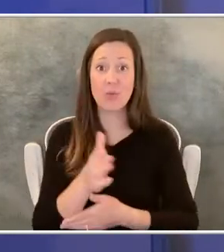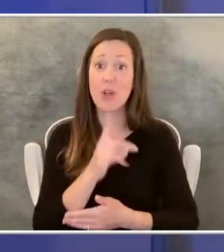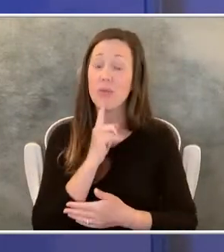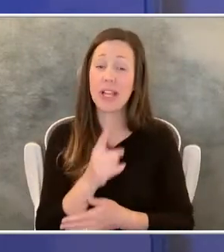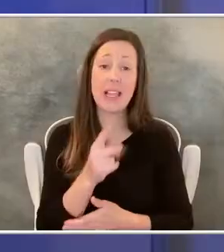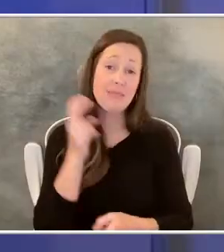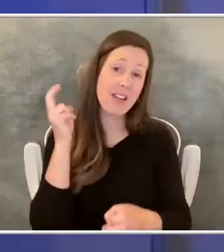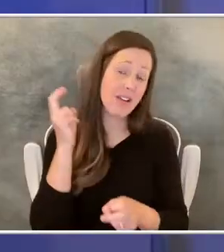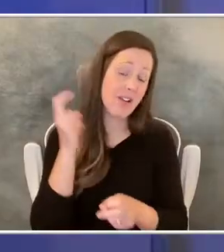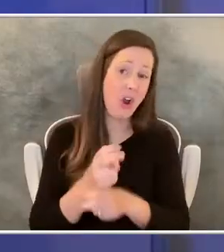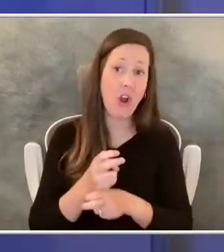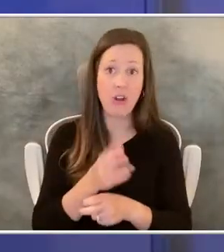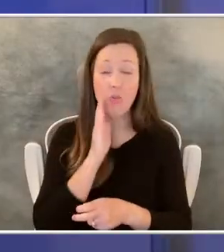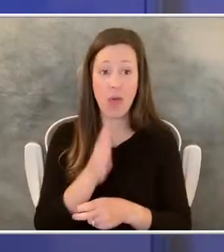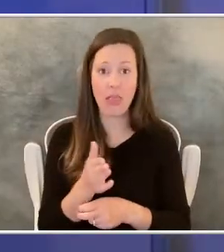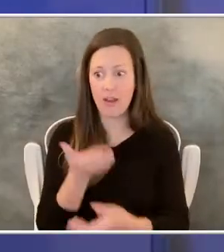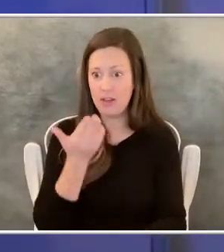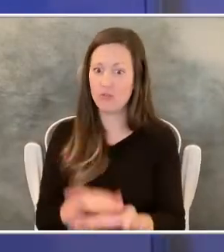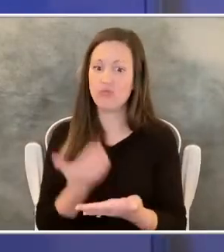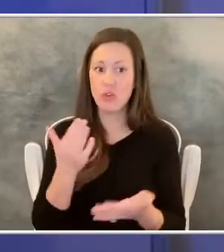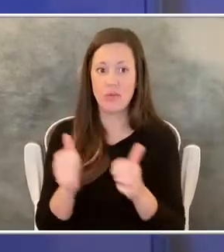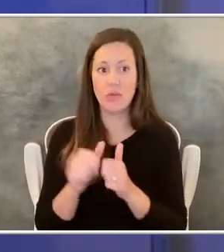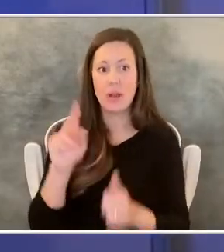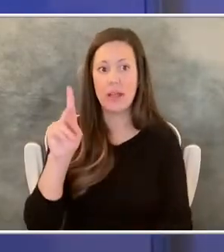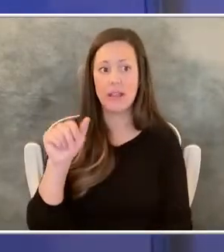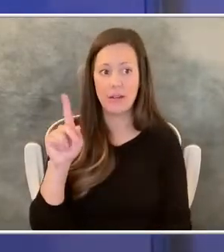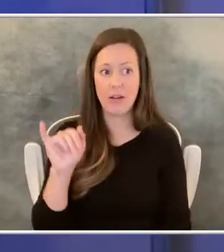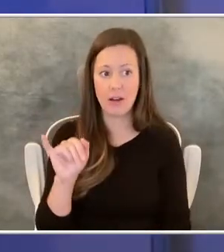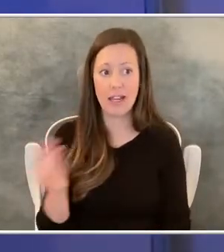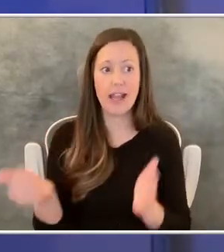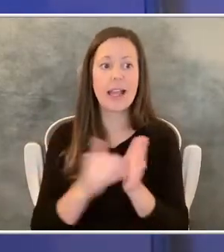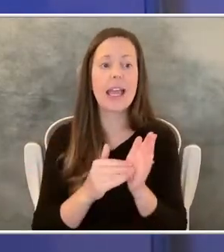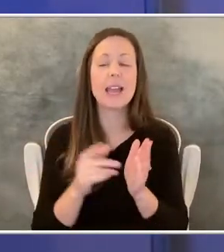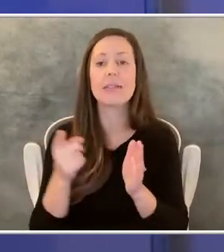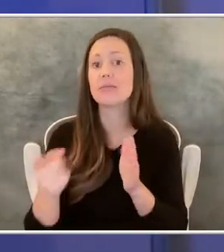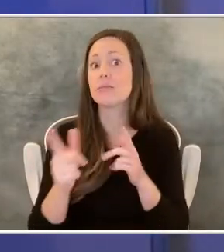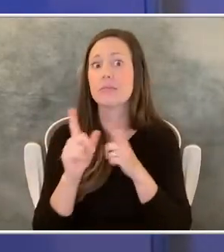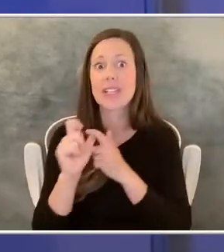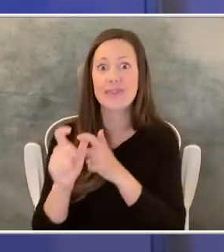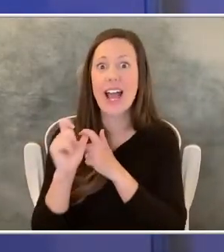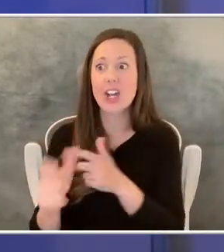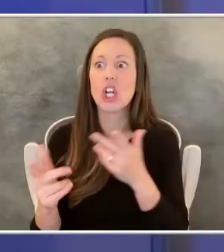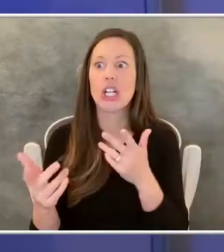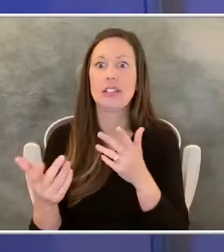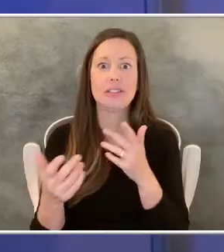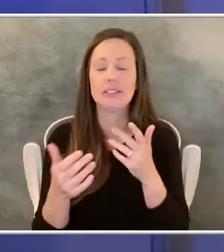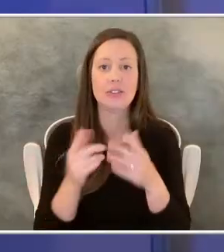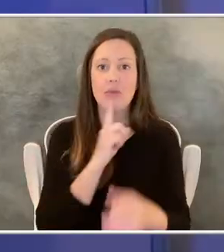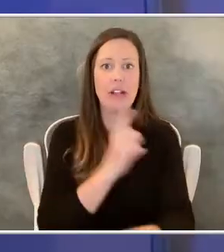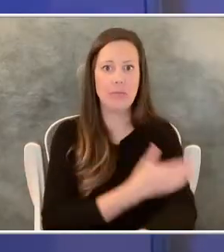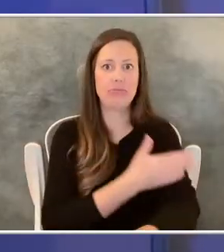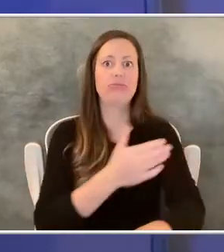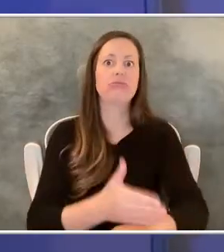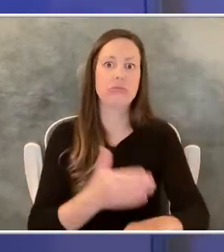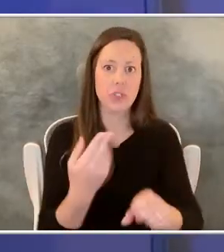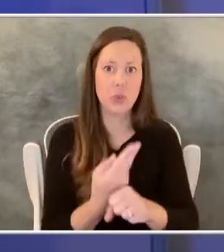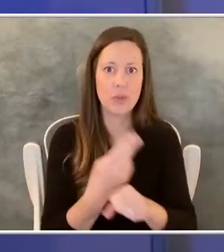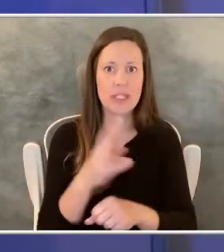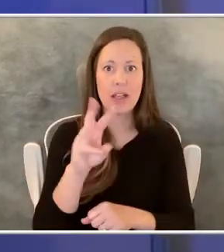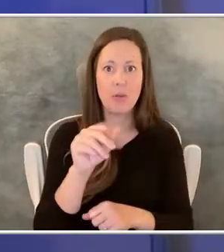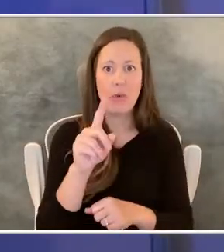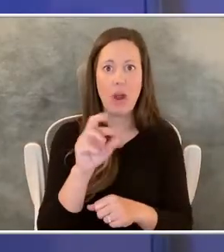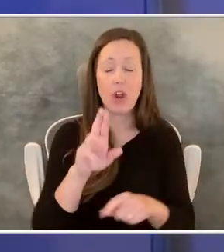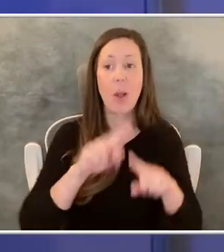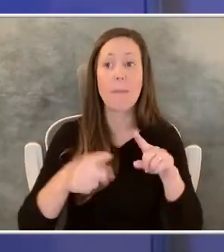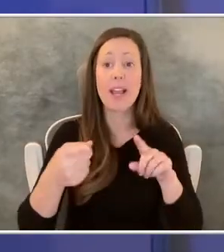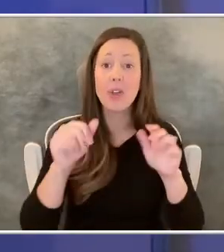that's proof here with Kati, again, you know, marathon runner to walking with a walker, but you can build it back up. And I tell